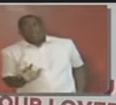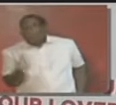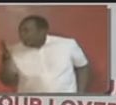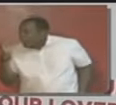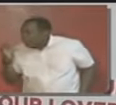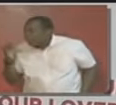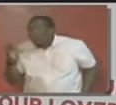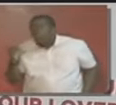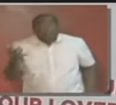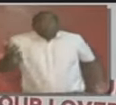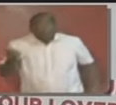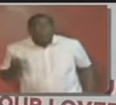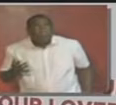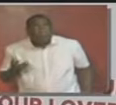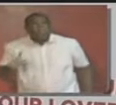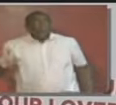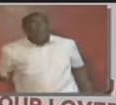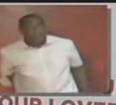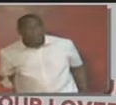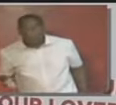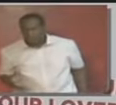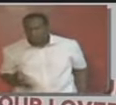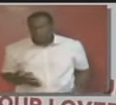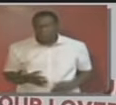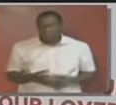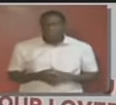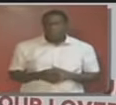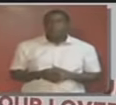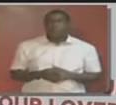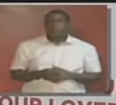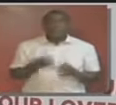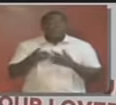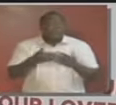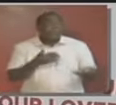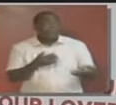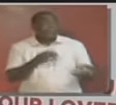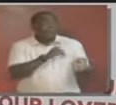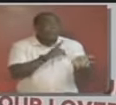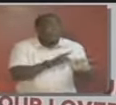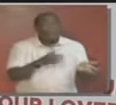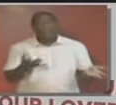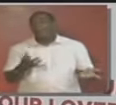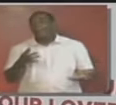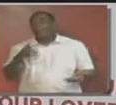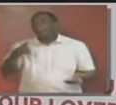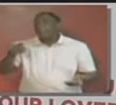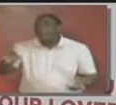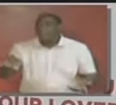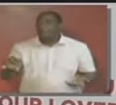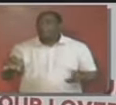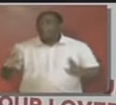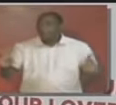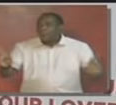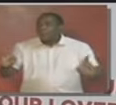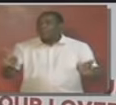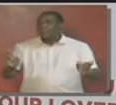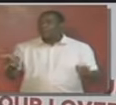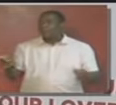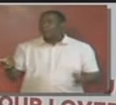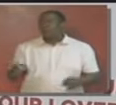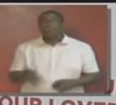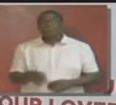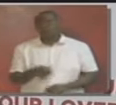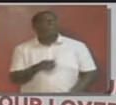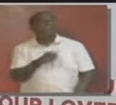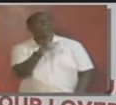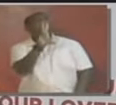had transport, doctors, all PPE on. And when we arrive at the house, people then say, nope, I'm not going to be swabbed today. So I am not